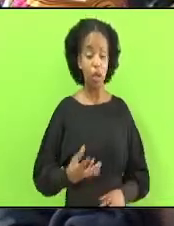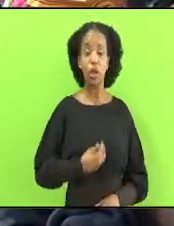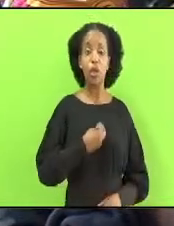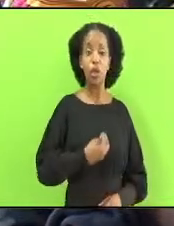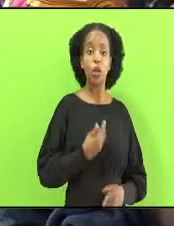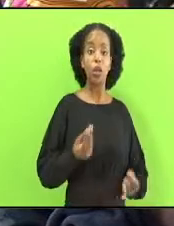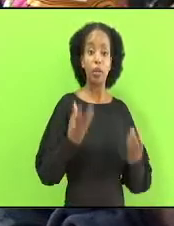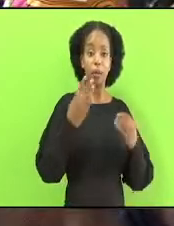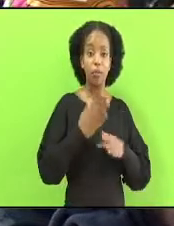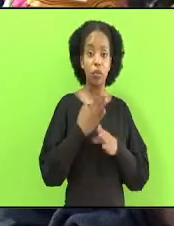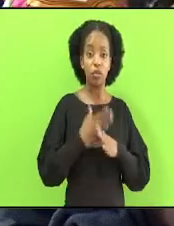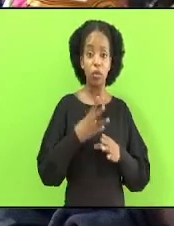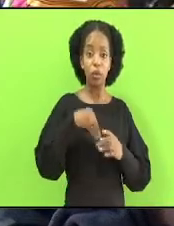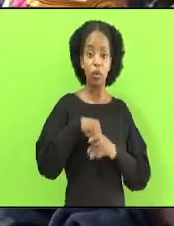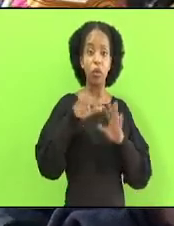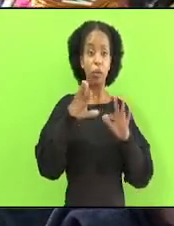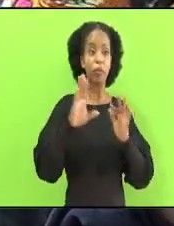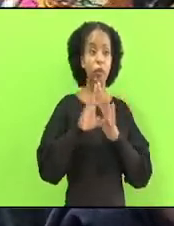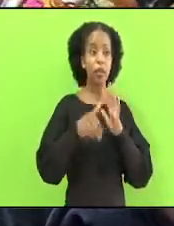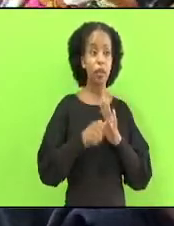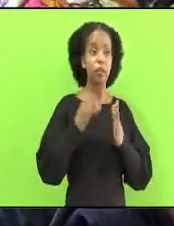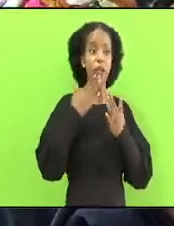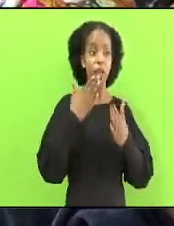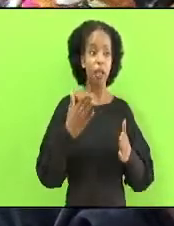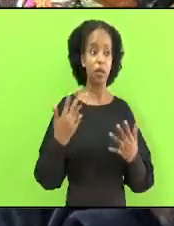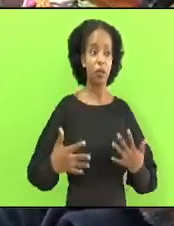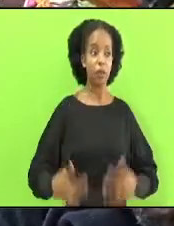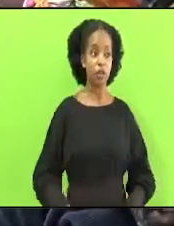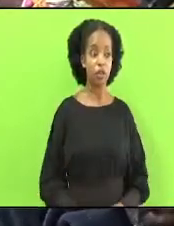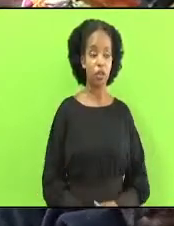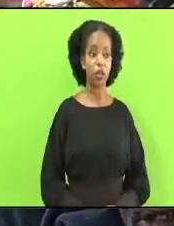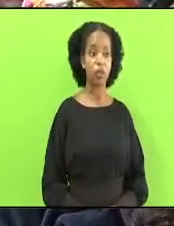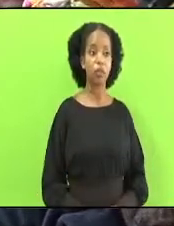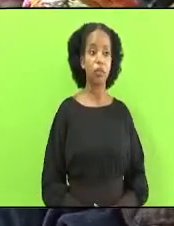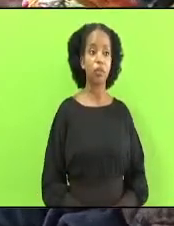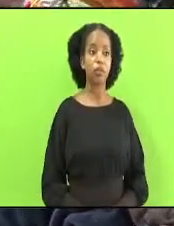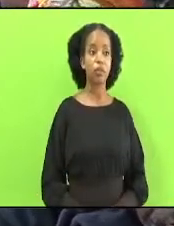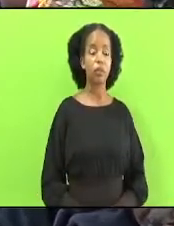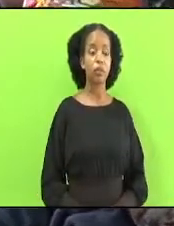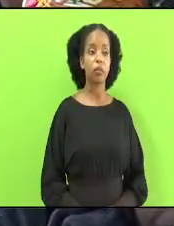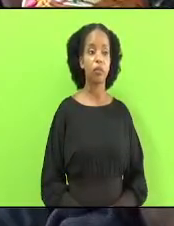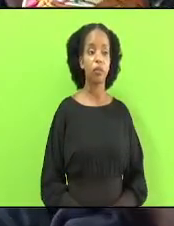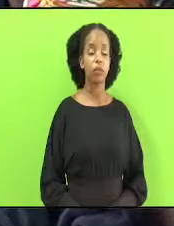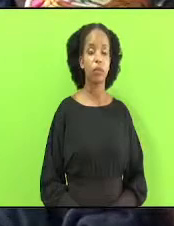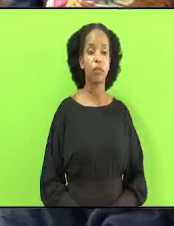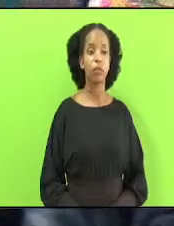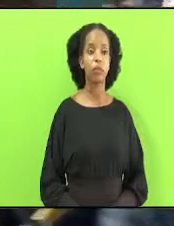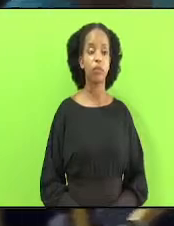including disability people? Thank you very much. What I want to say